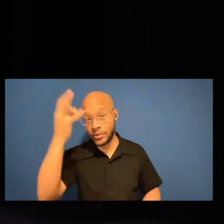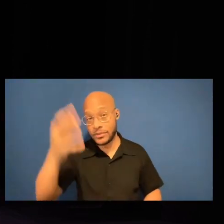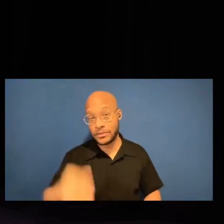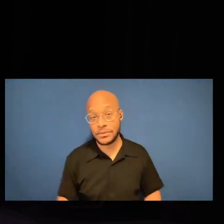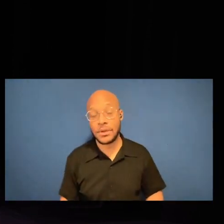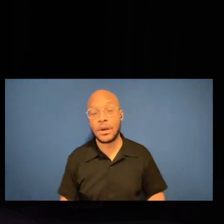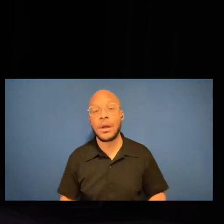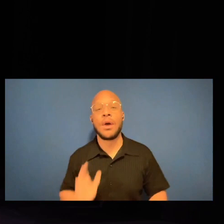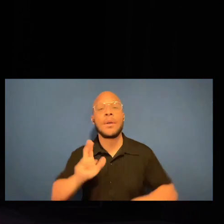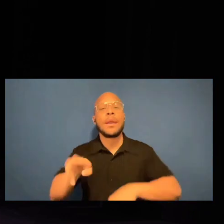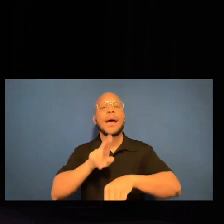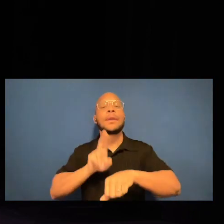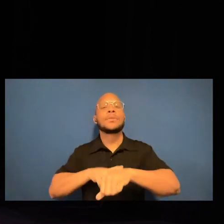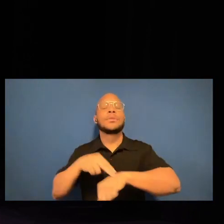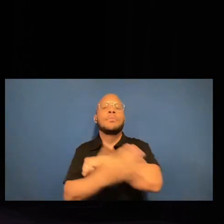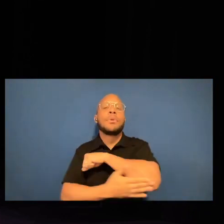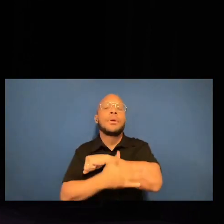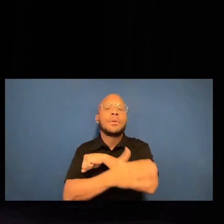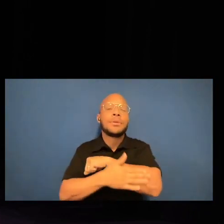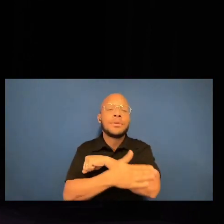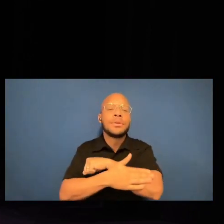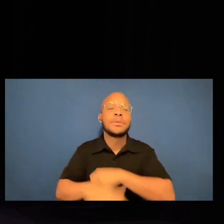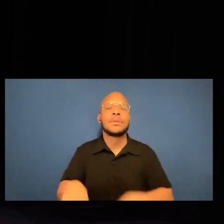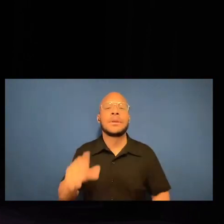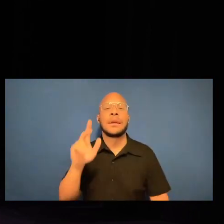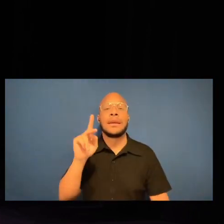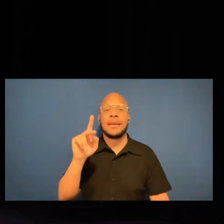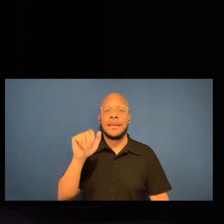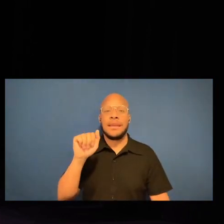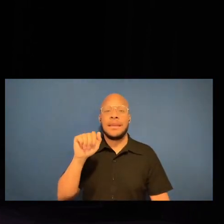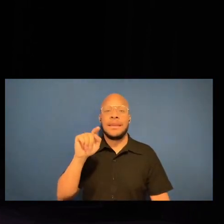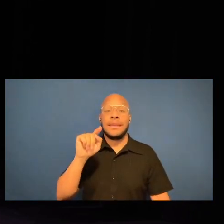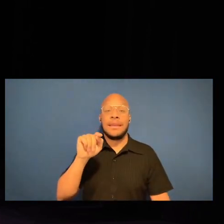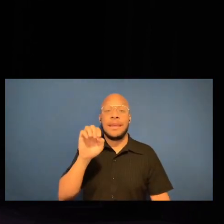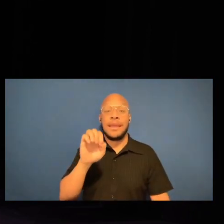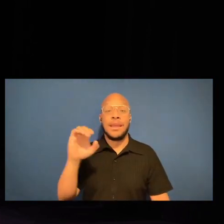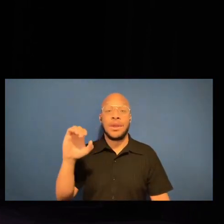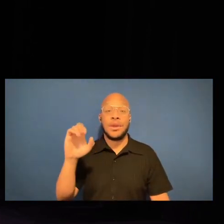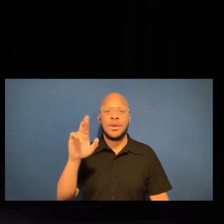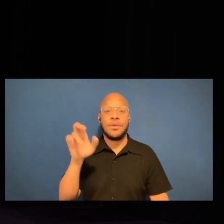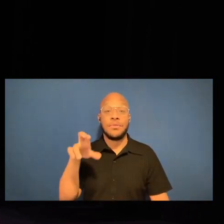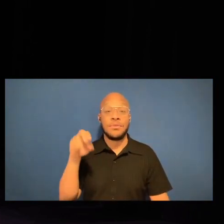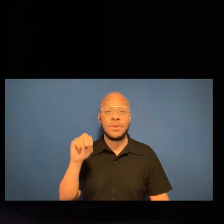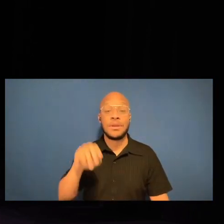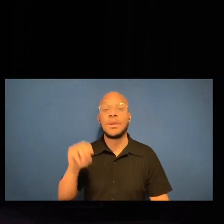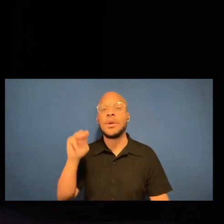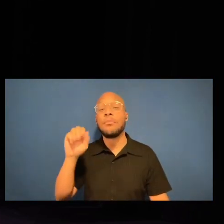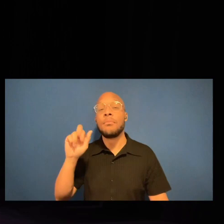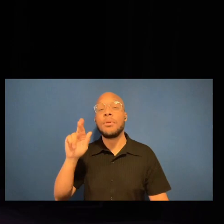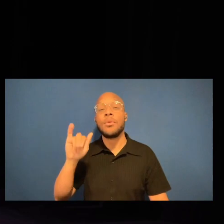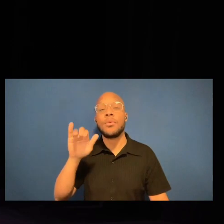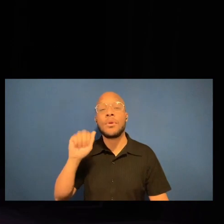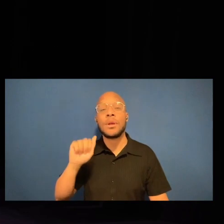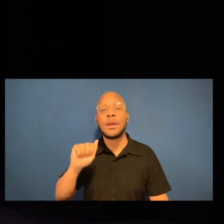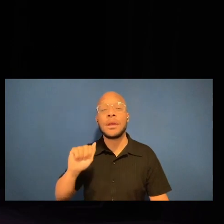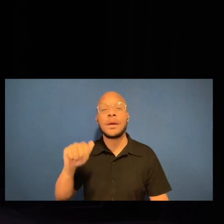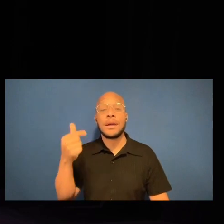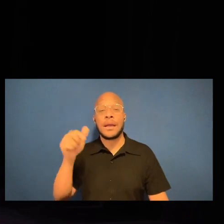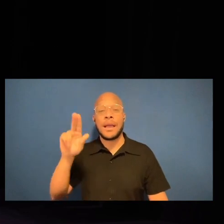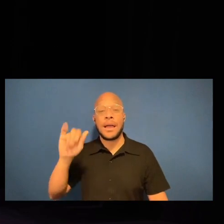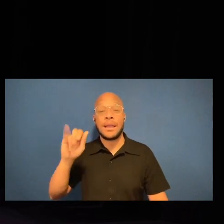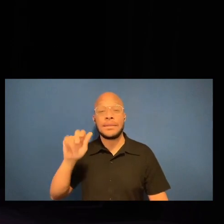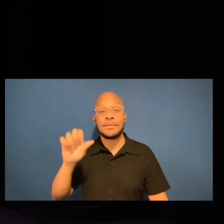Maria Goyanas, and PS21. And finally, our funders and friends, the Mellon